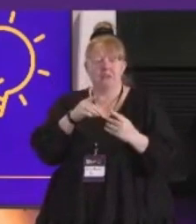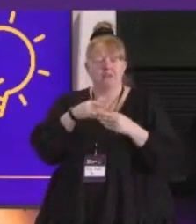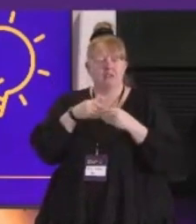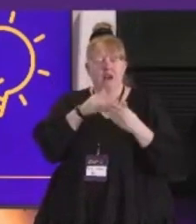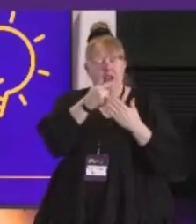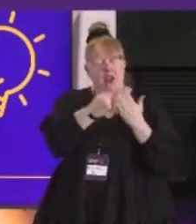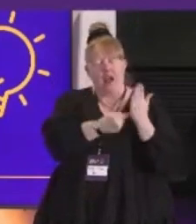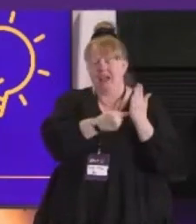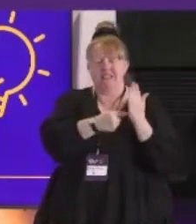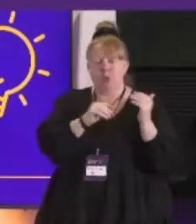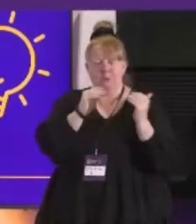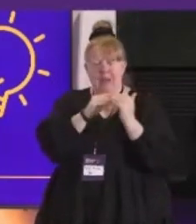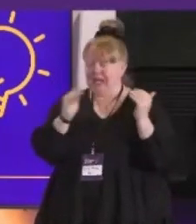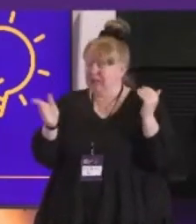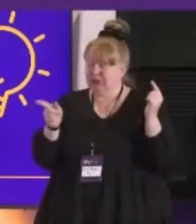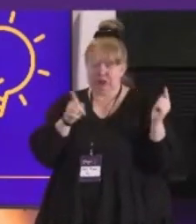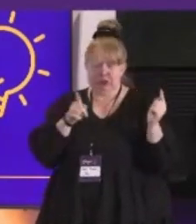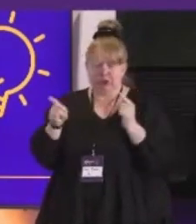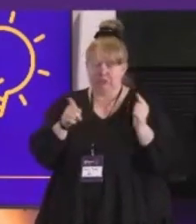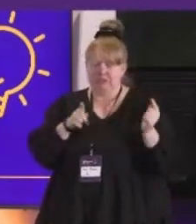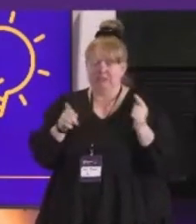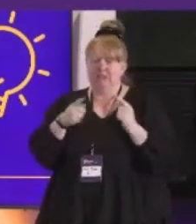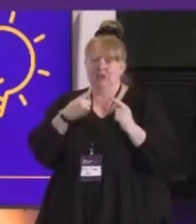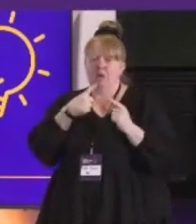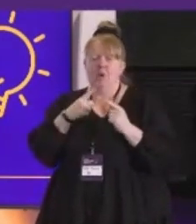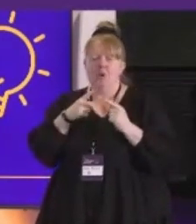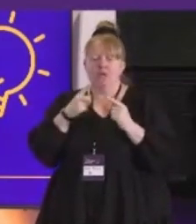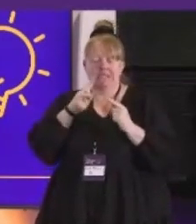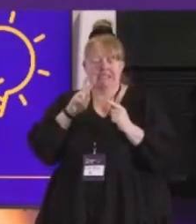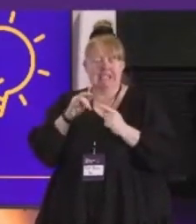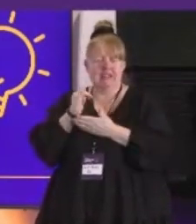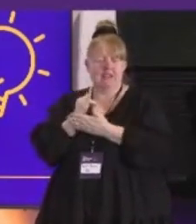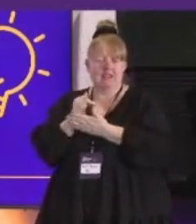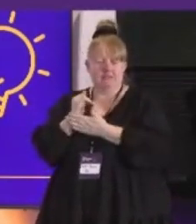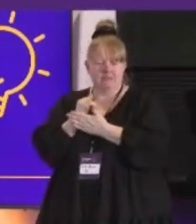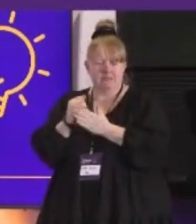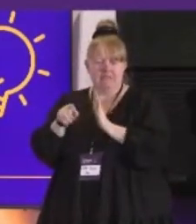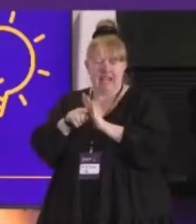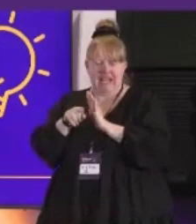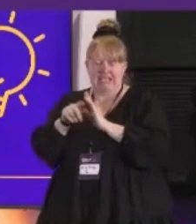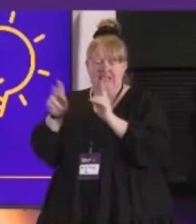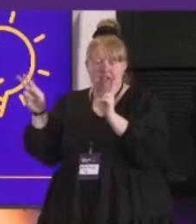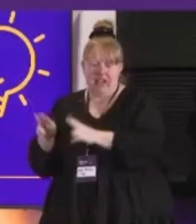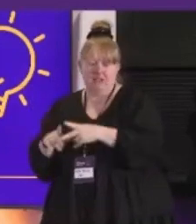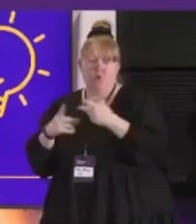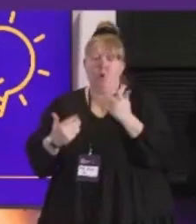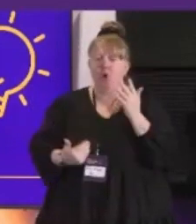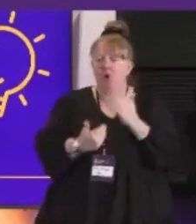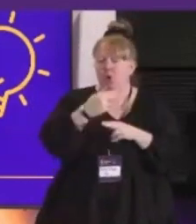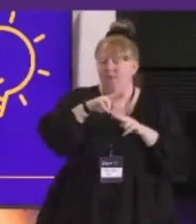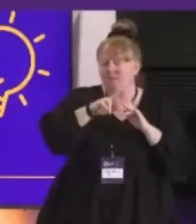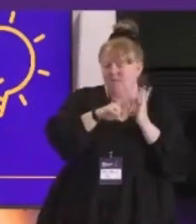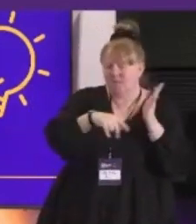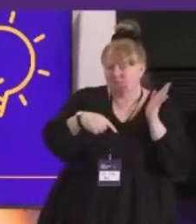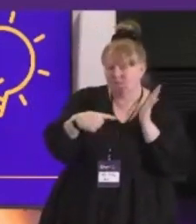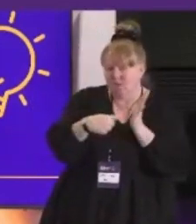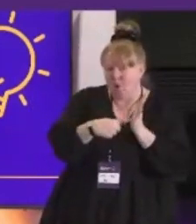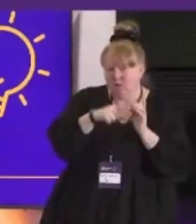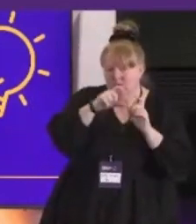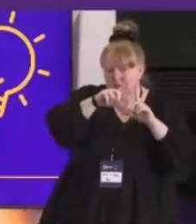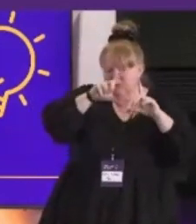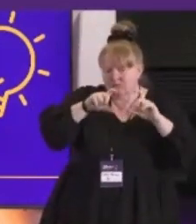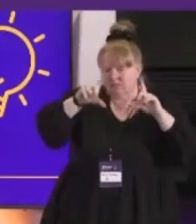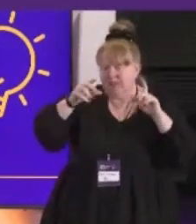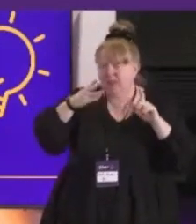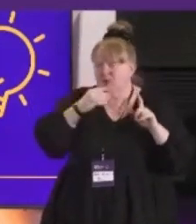those taper off and not get used, or seeing the new font being used, or seeing our design system being